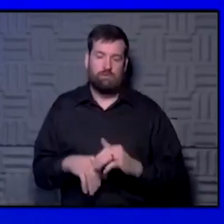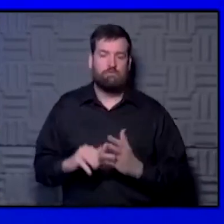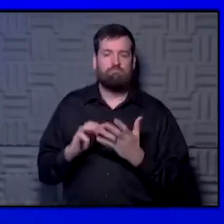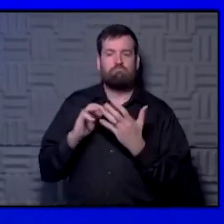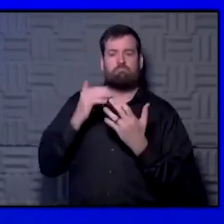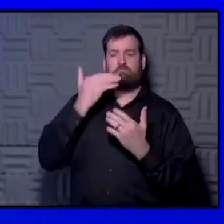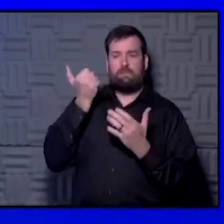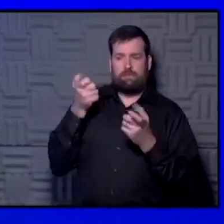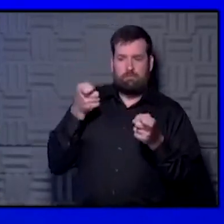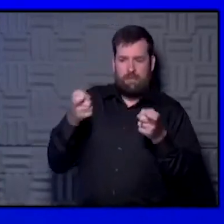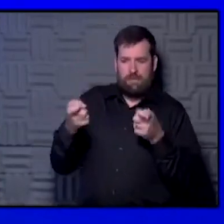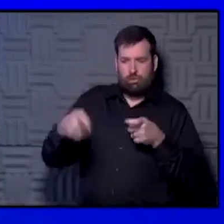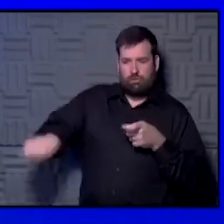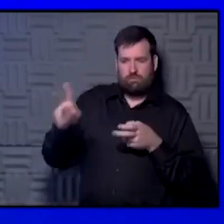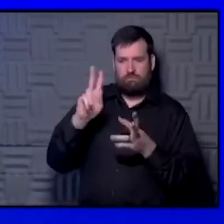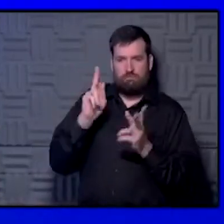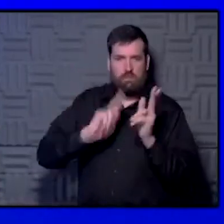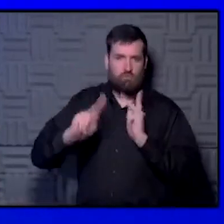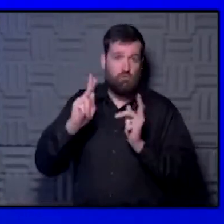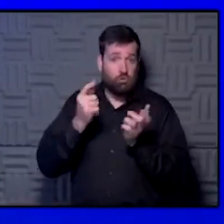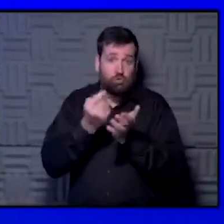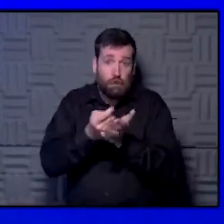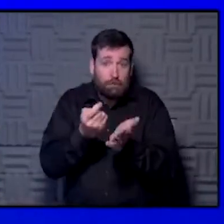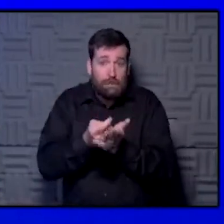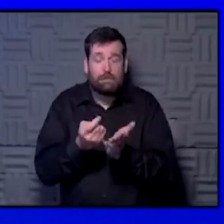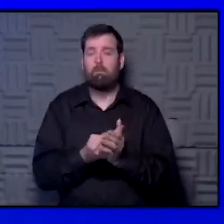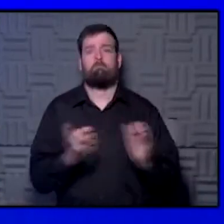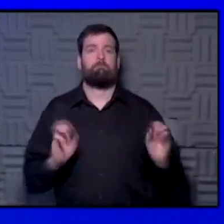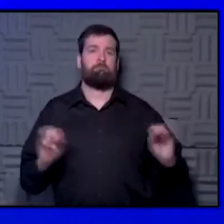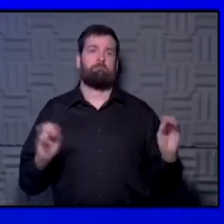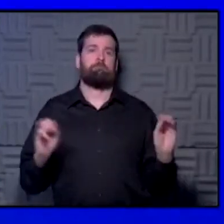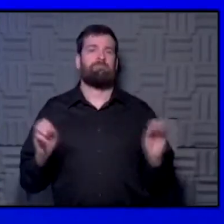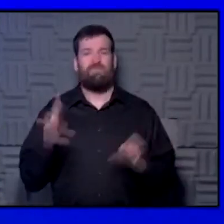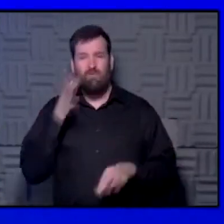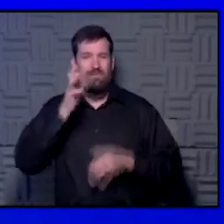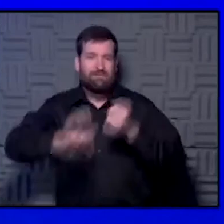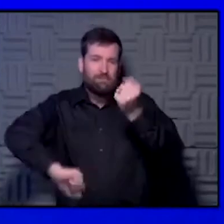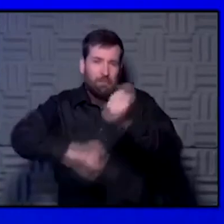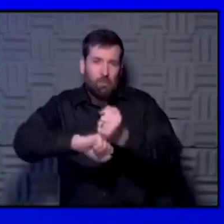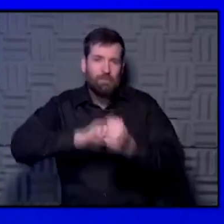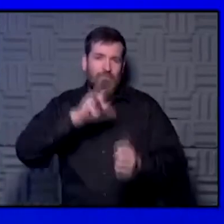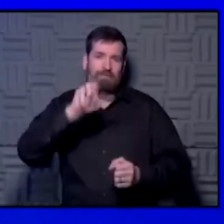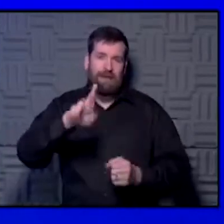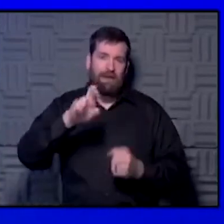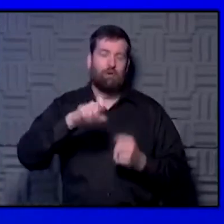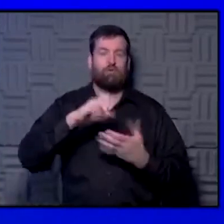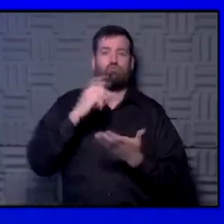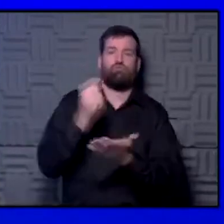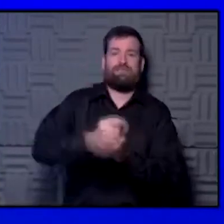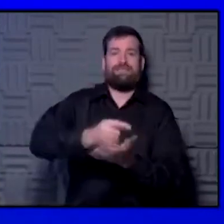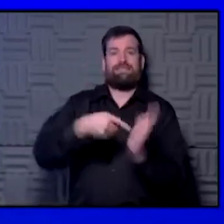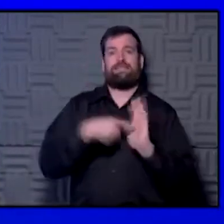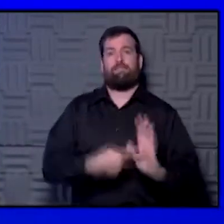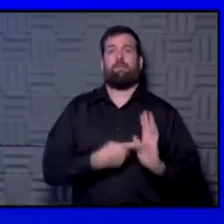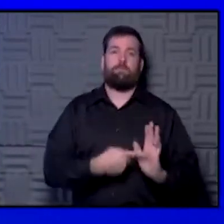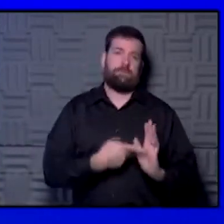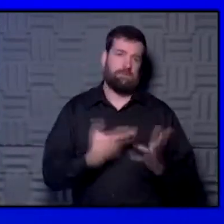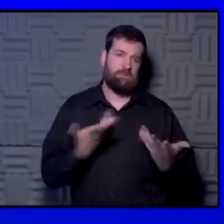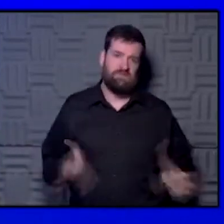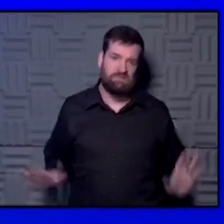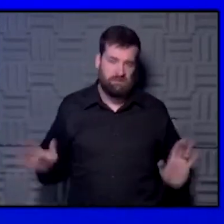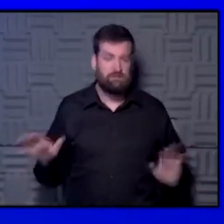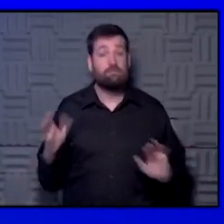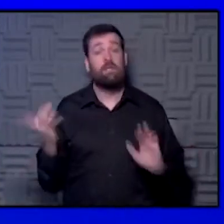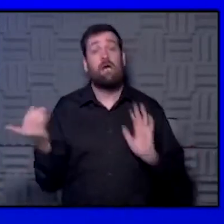best manage these people. There aren't treatments. A lot of this manage is going to be supportive care and symptomatic treatment for these things.